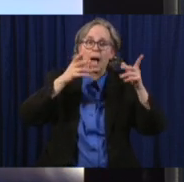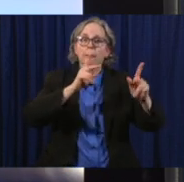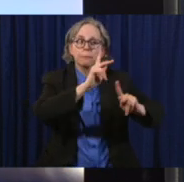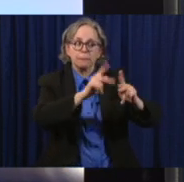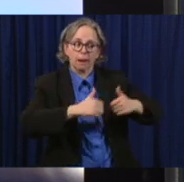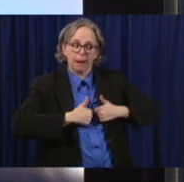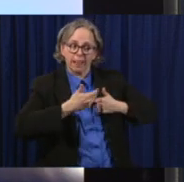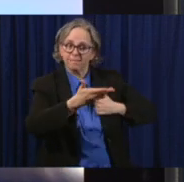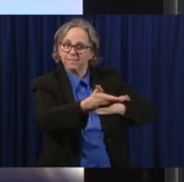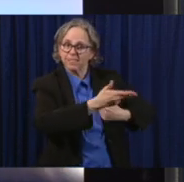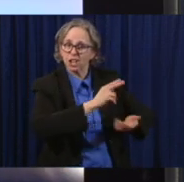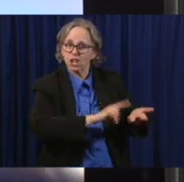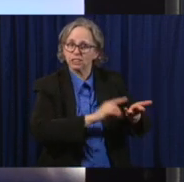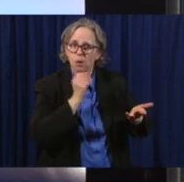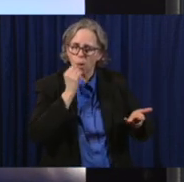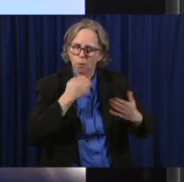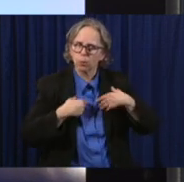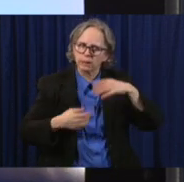Director,